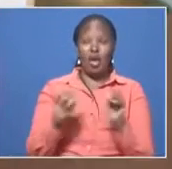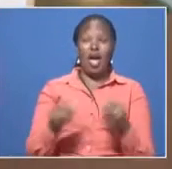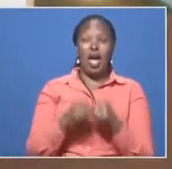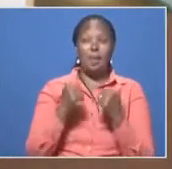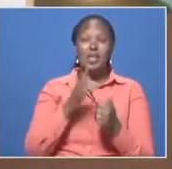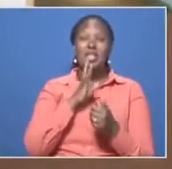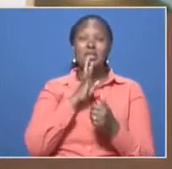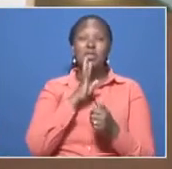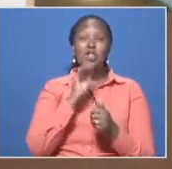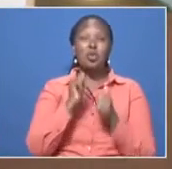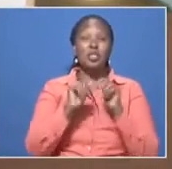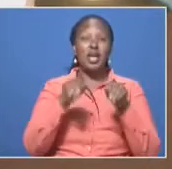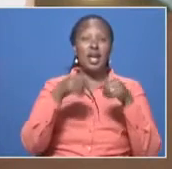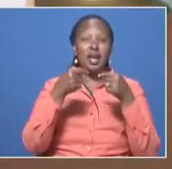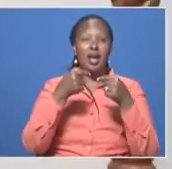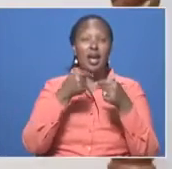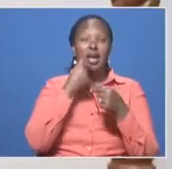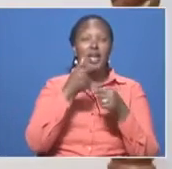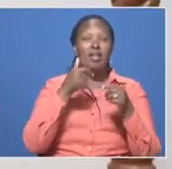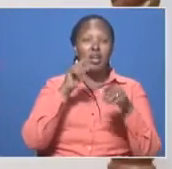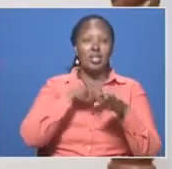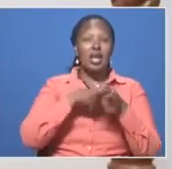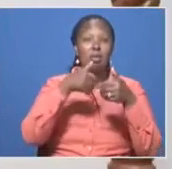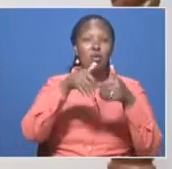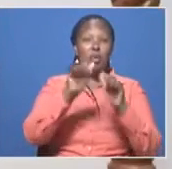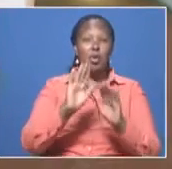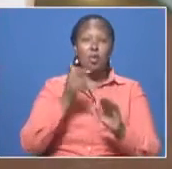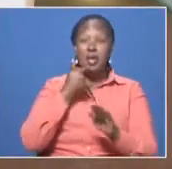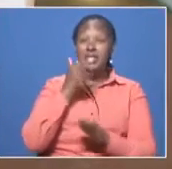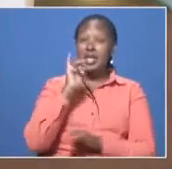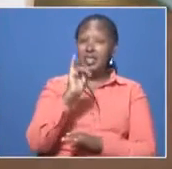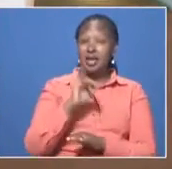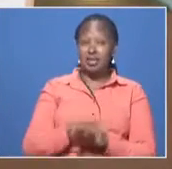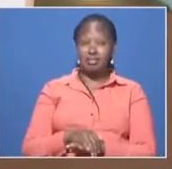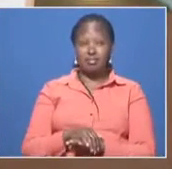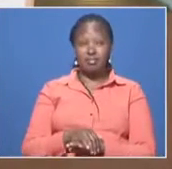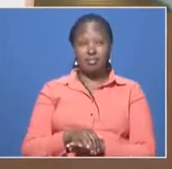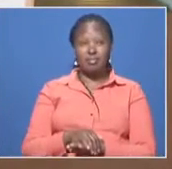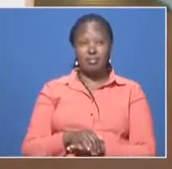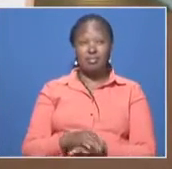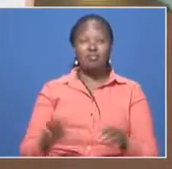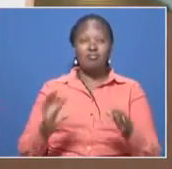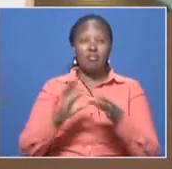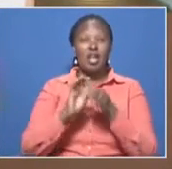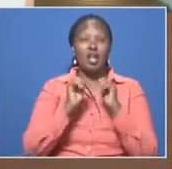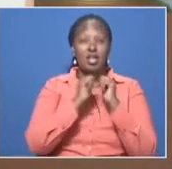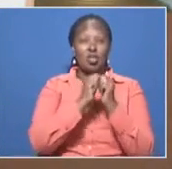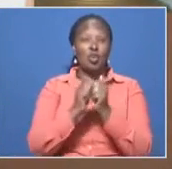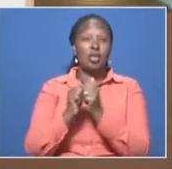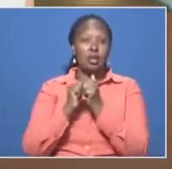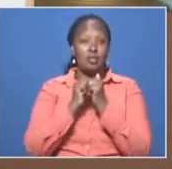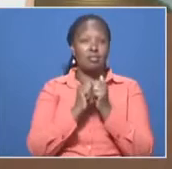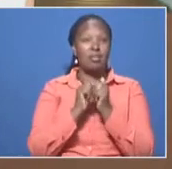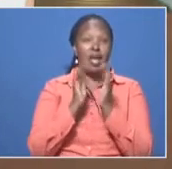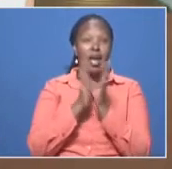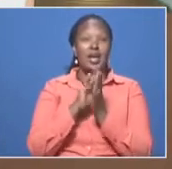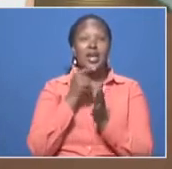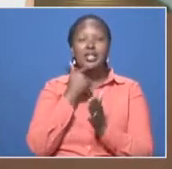that I gave at the funeral, I said it. At the funeral, right. At the funeral, right. At the funeral, I said it. I said, come together. And I